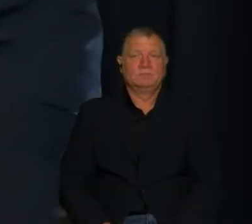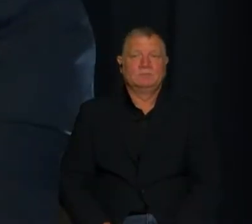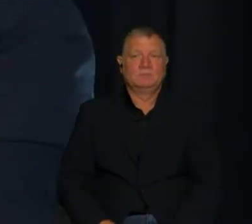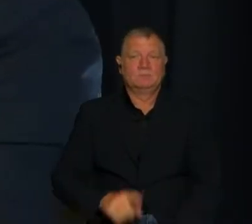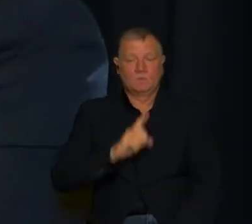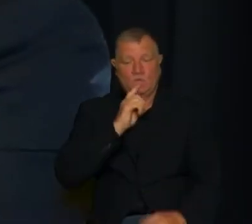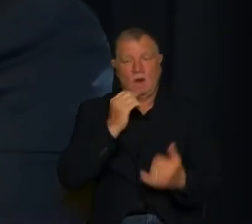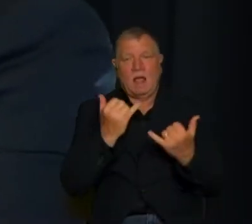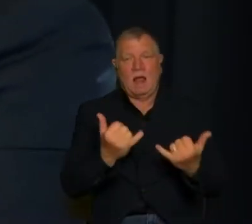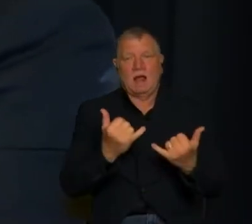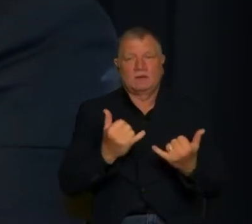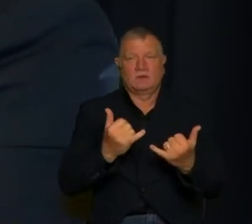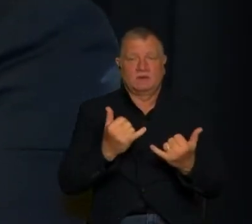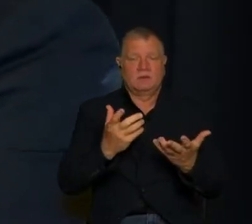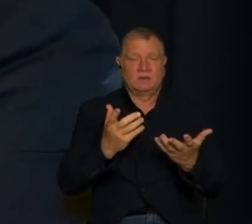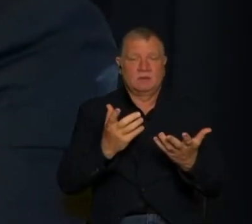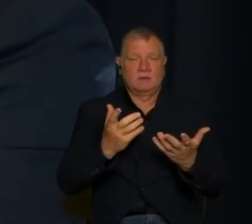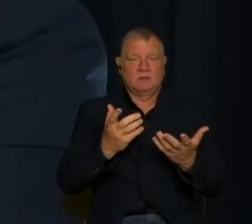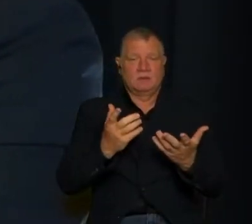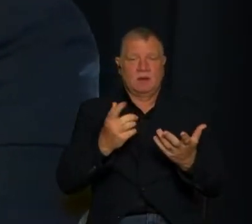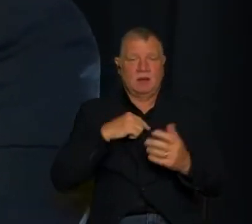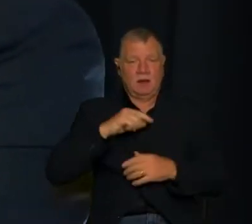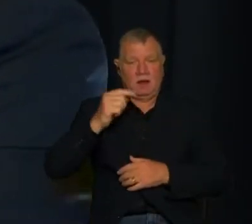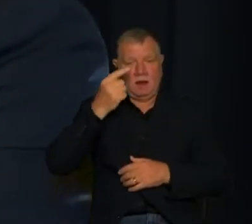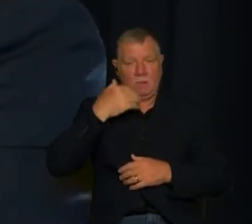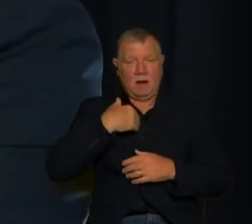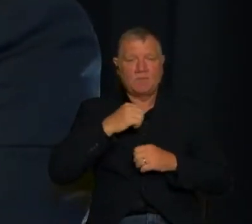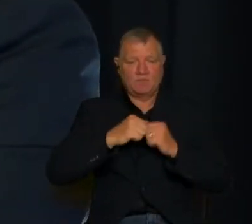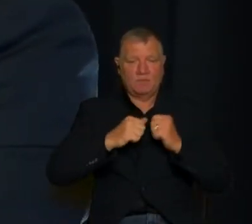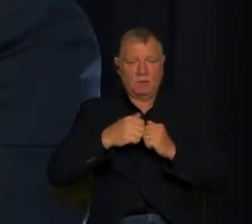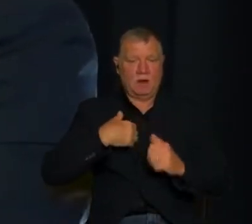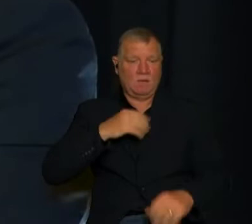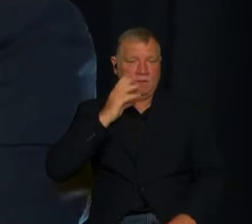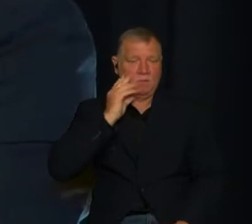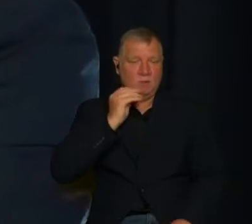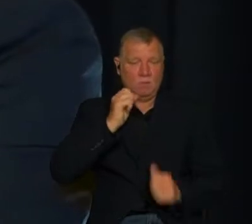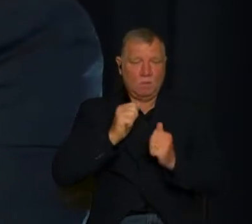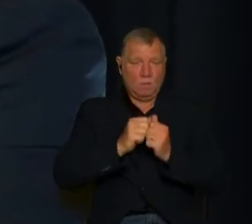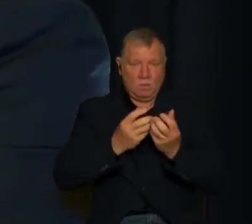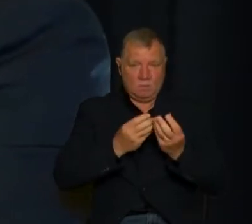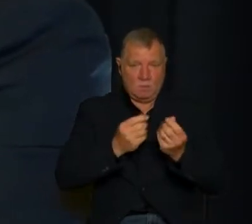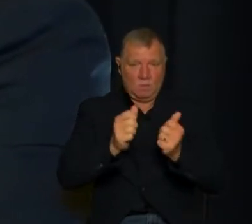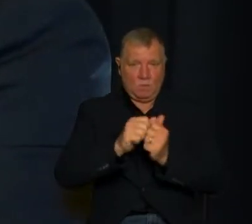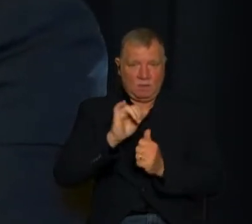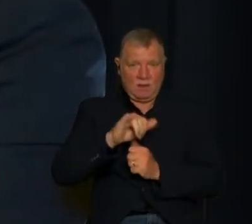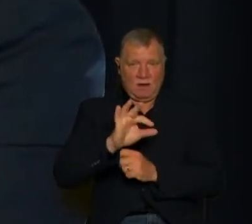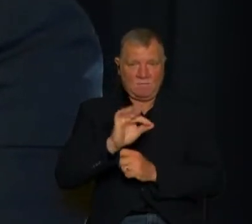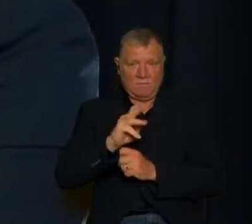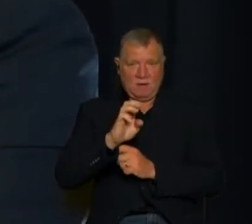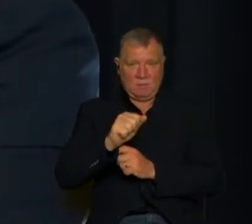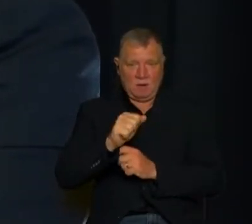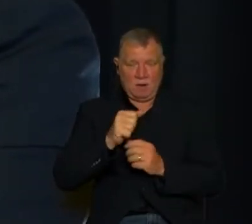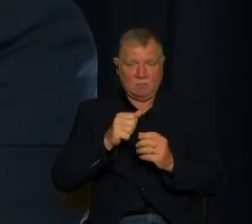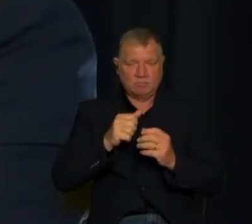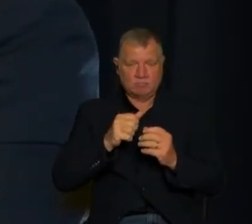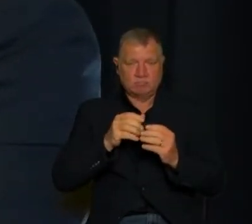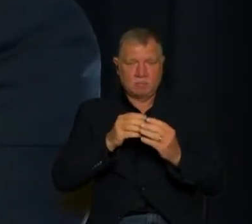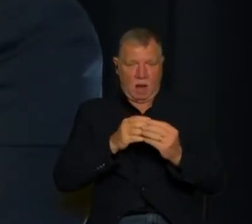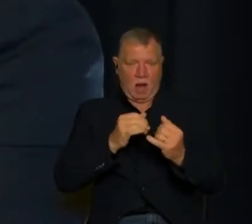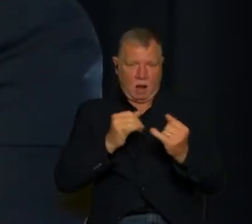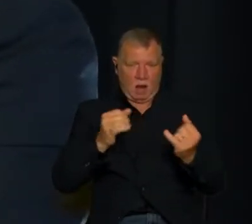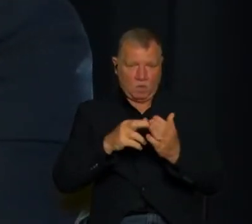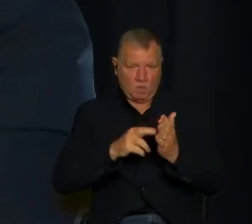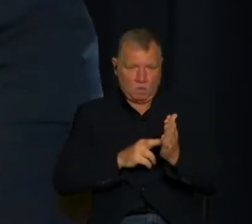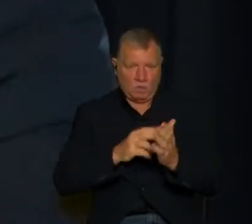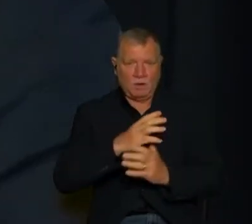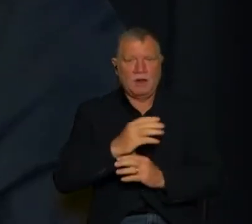Actually, because we already have the government structure and experience to deal effectively with the FEMA guidelines, we